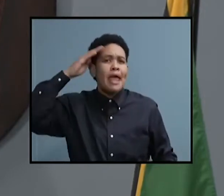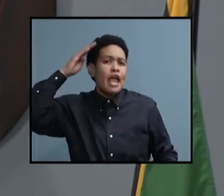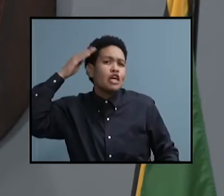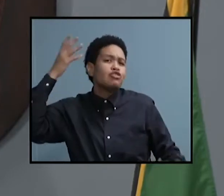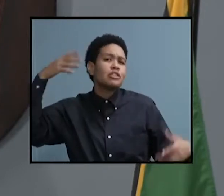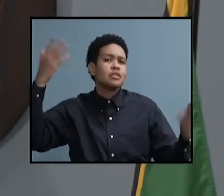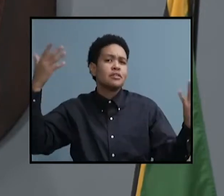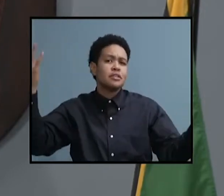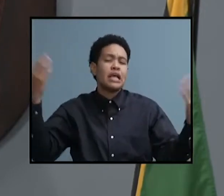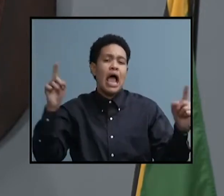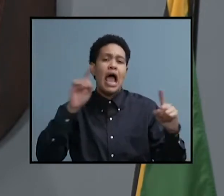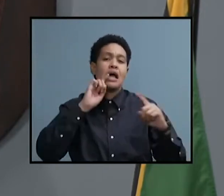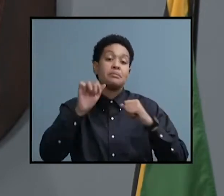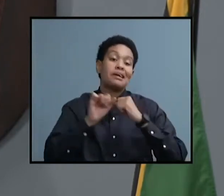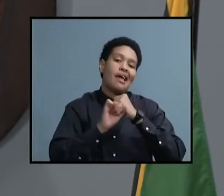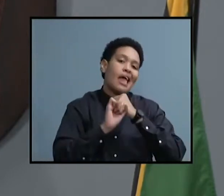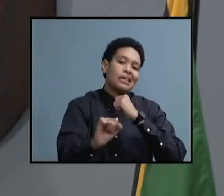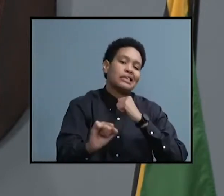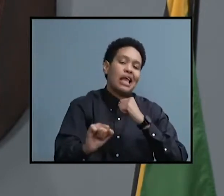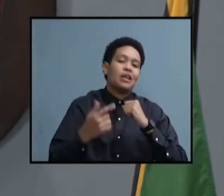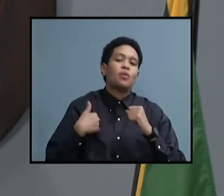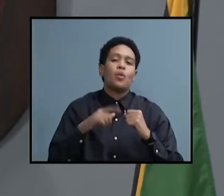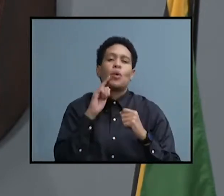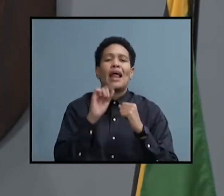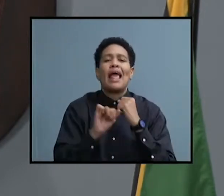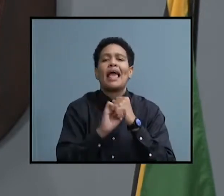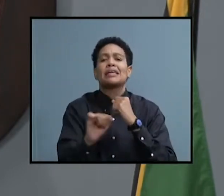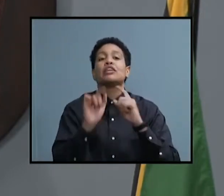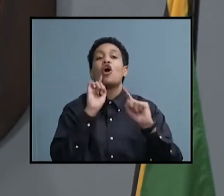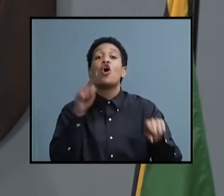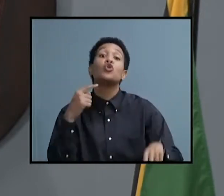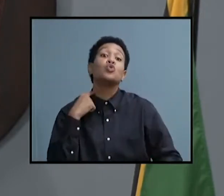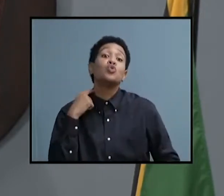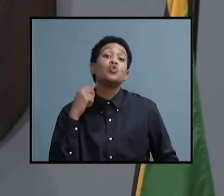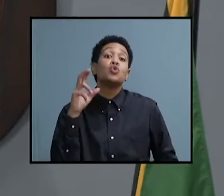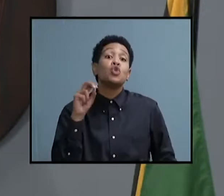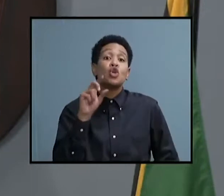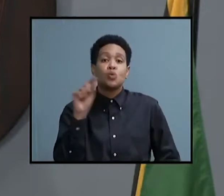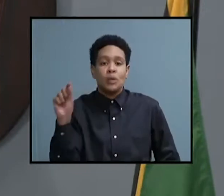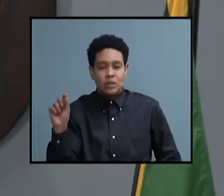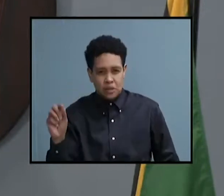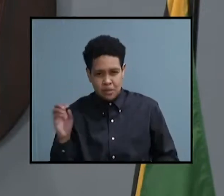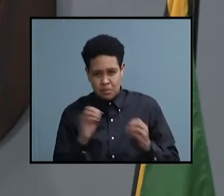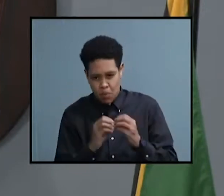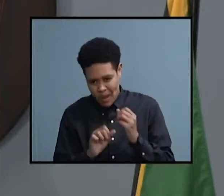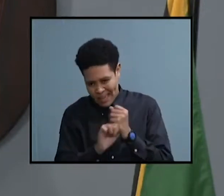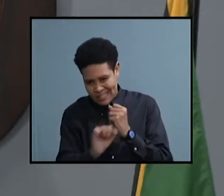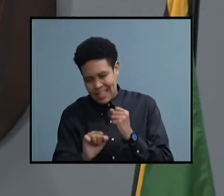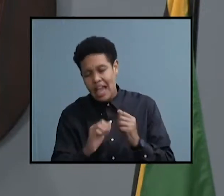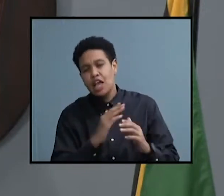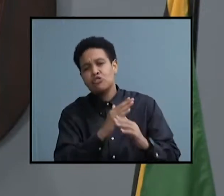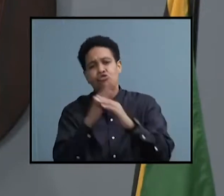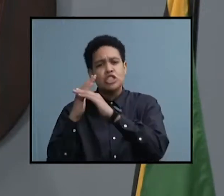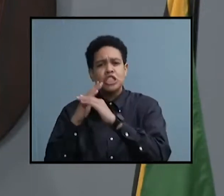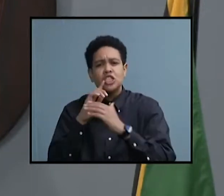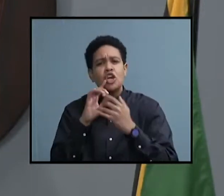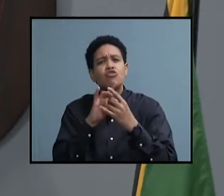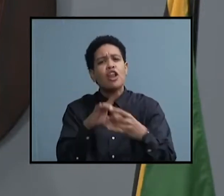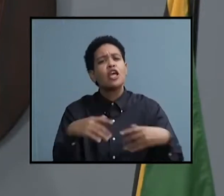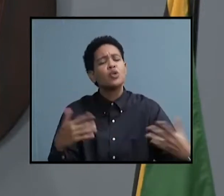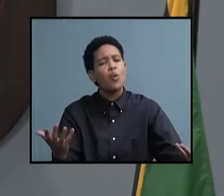salons extended. We are going to extend these orders to June 30, 2020. Restrictions relating